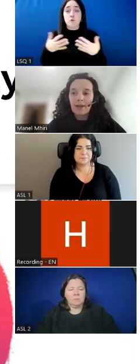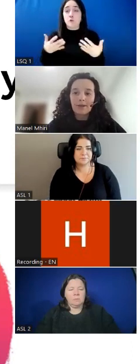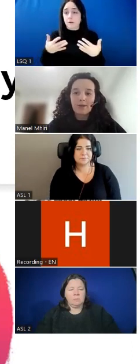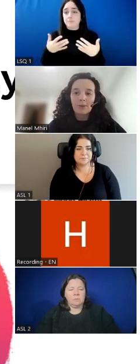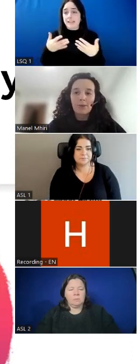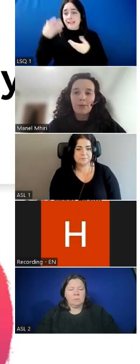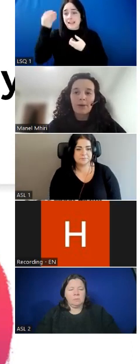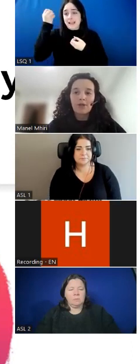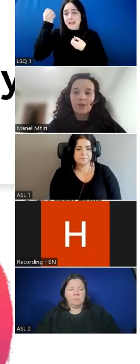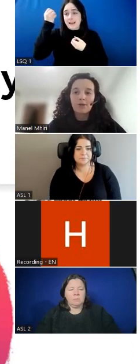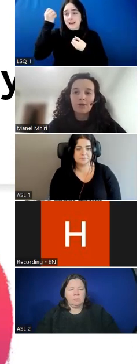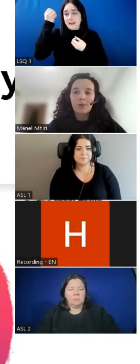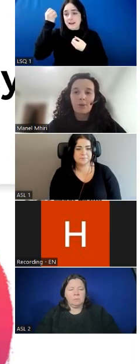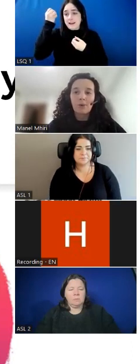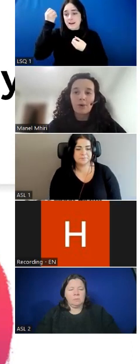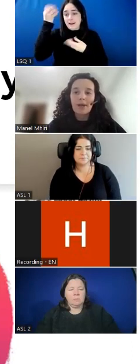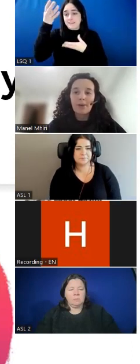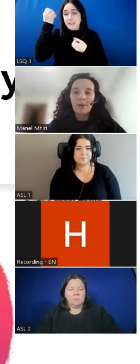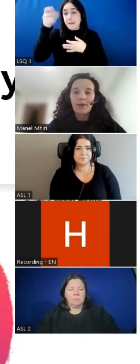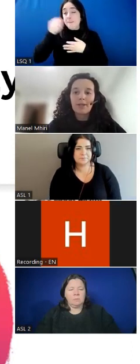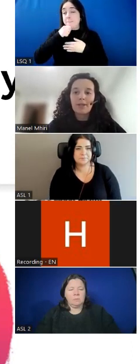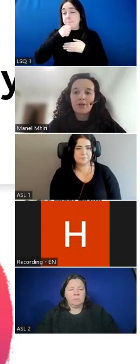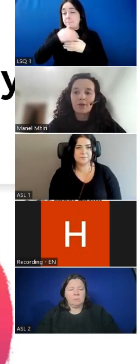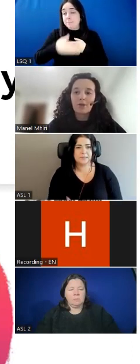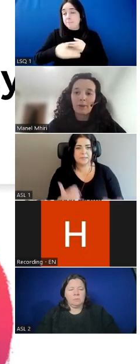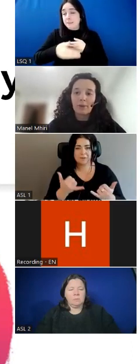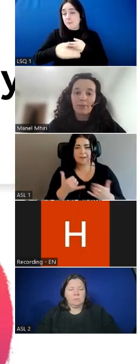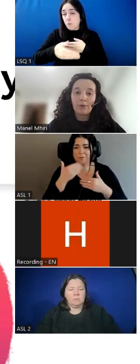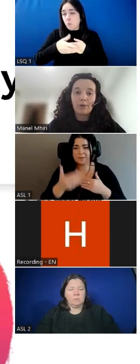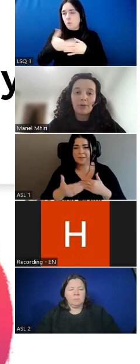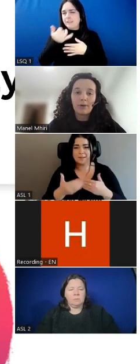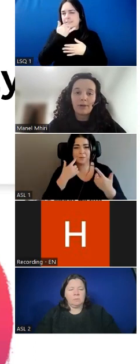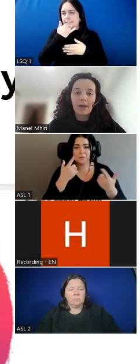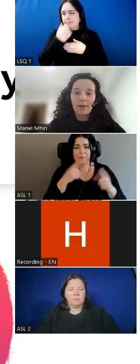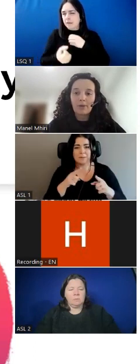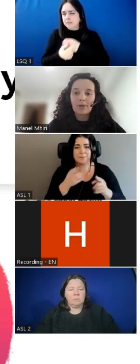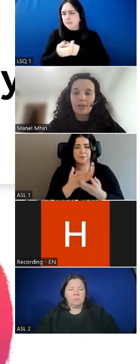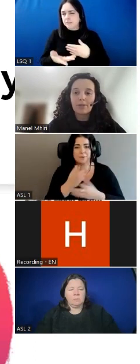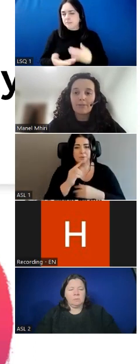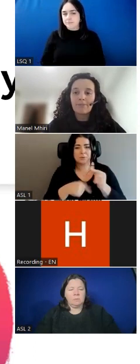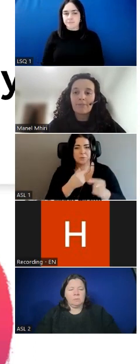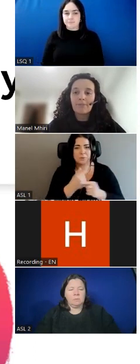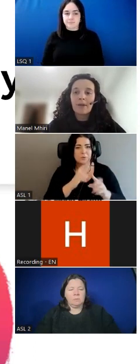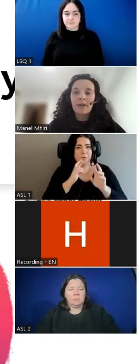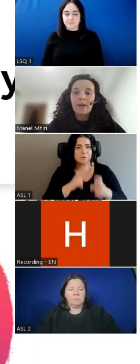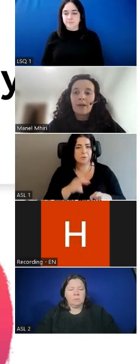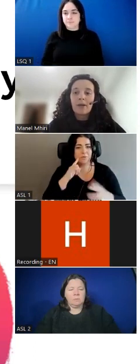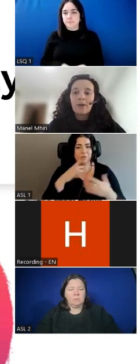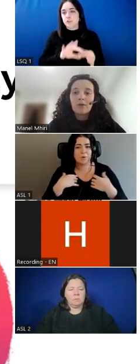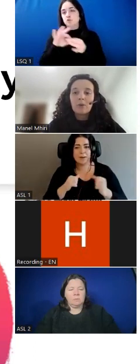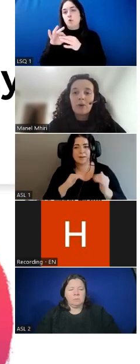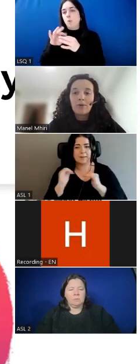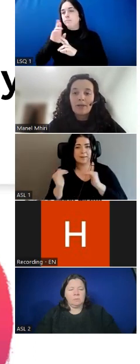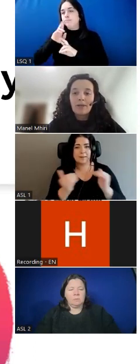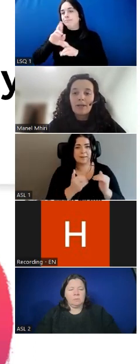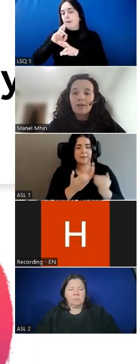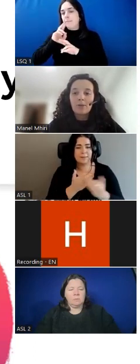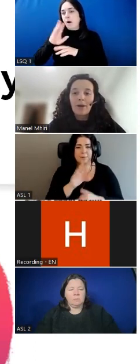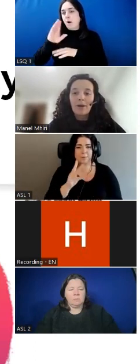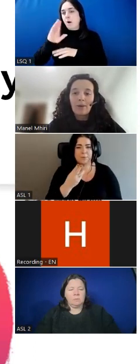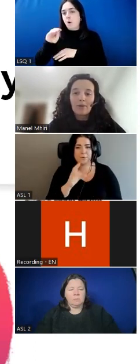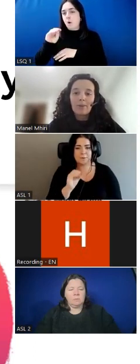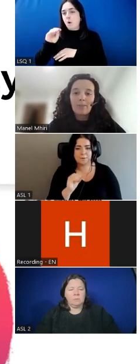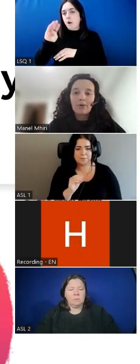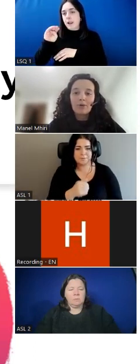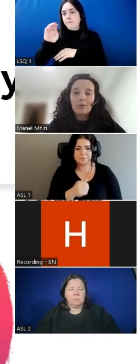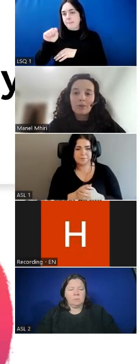coming next with relation to the World Health Organization Global Report on Health Equity. So currently,